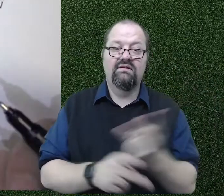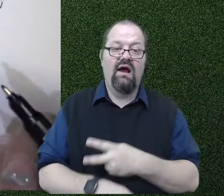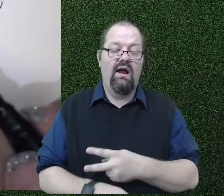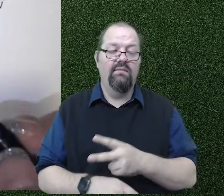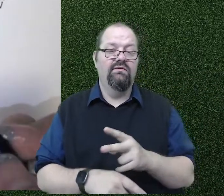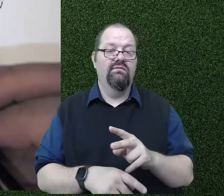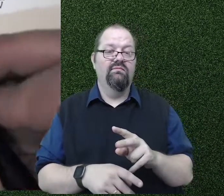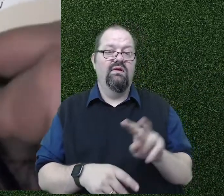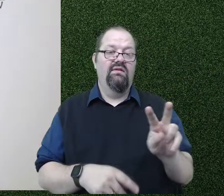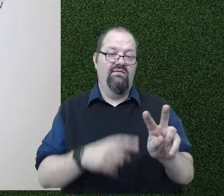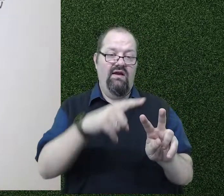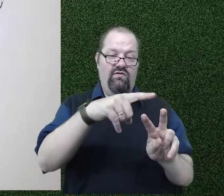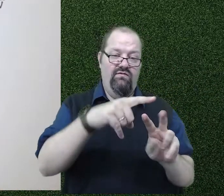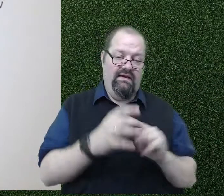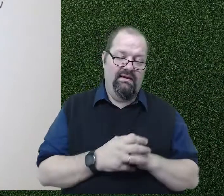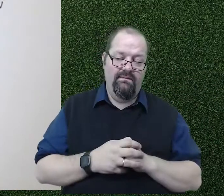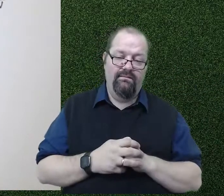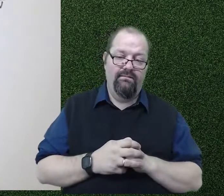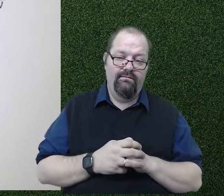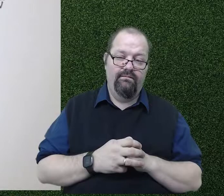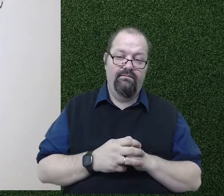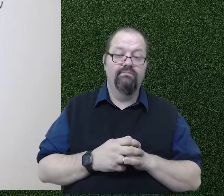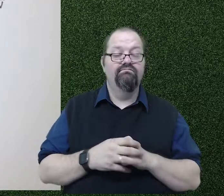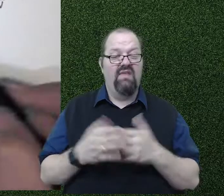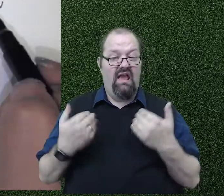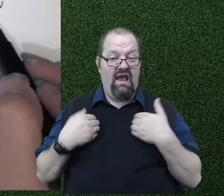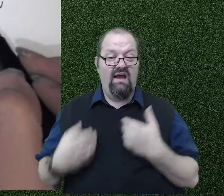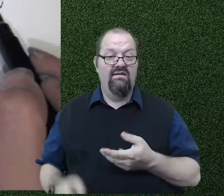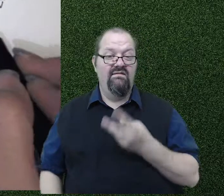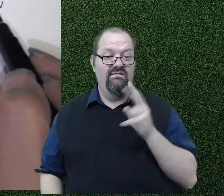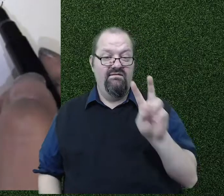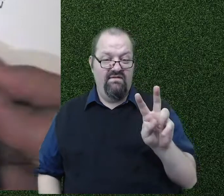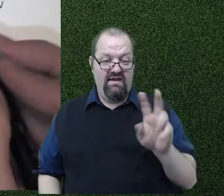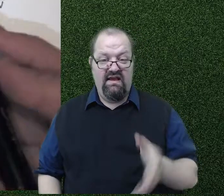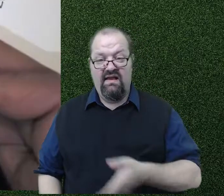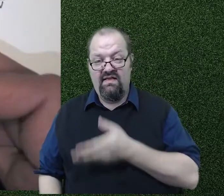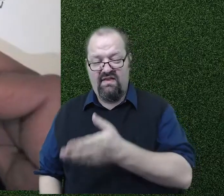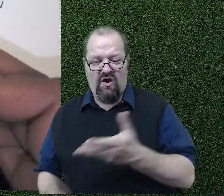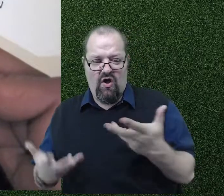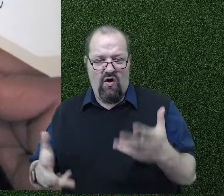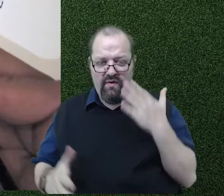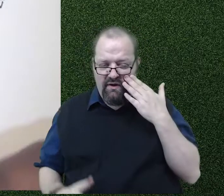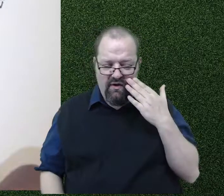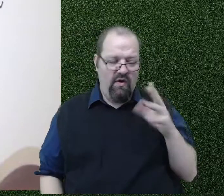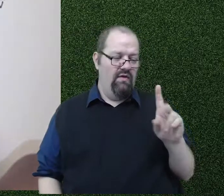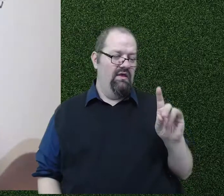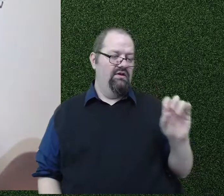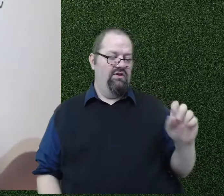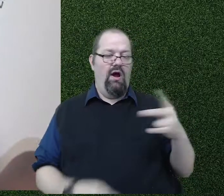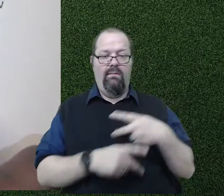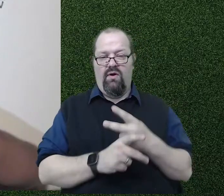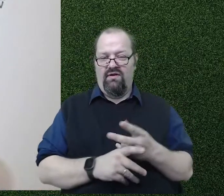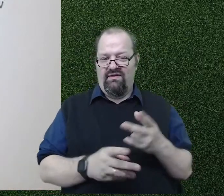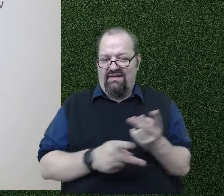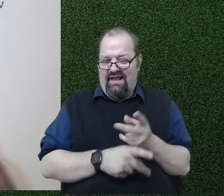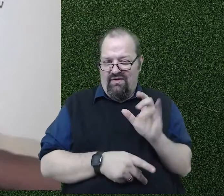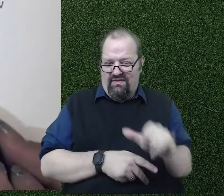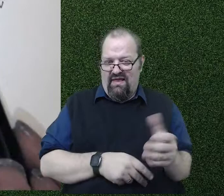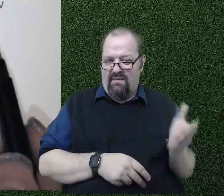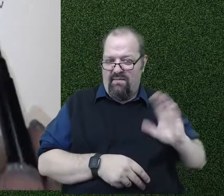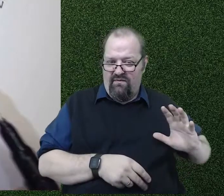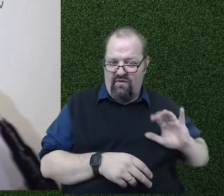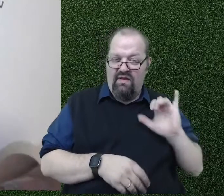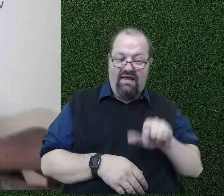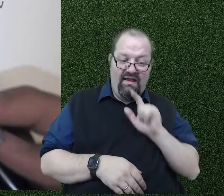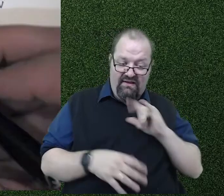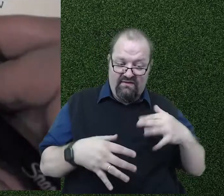Okay, so I've got v here, and I already know the dot product. I calculated that earlier. That was 30.